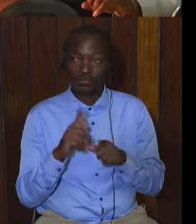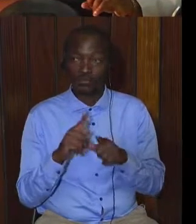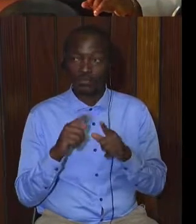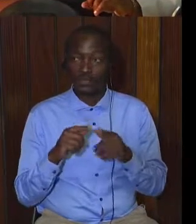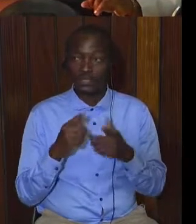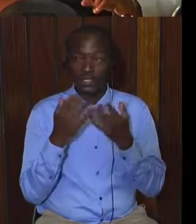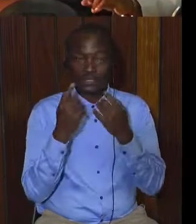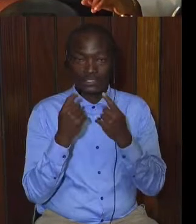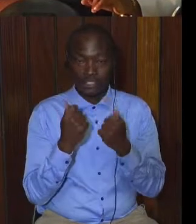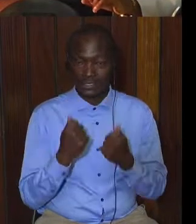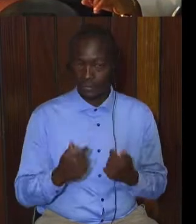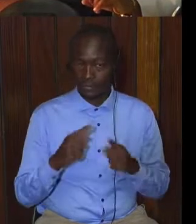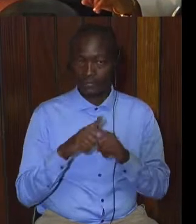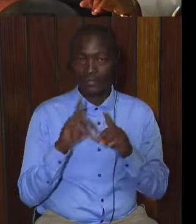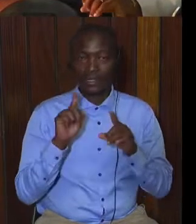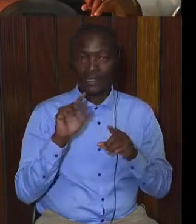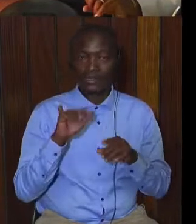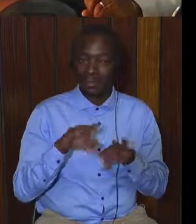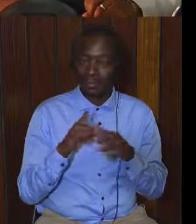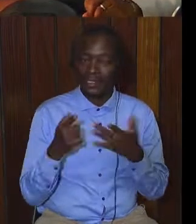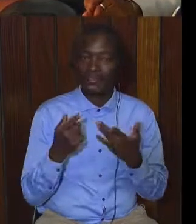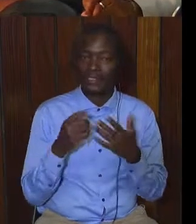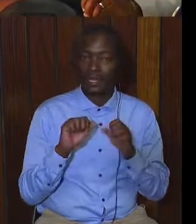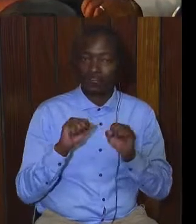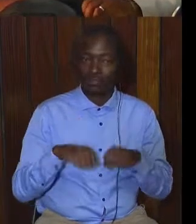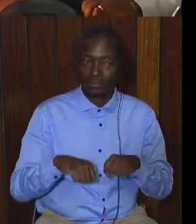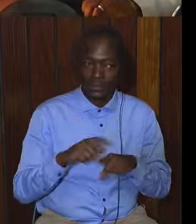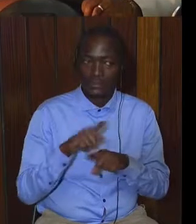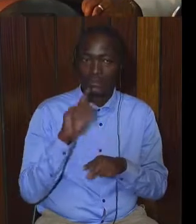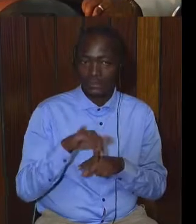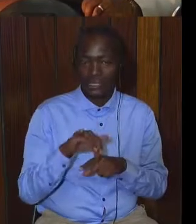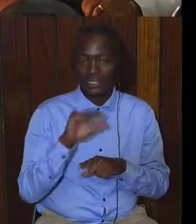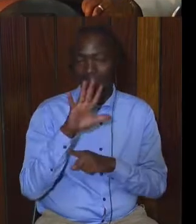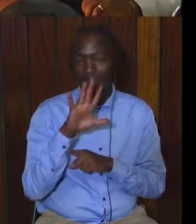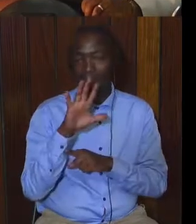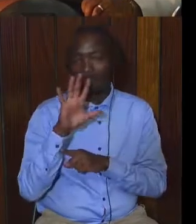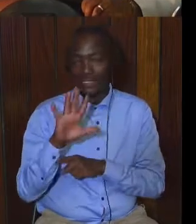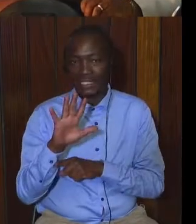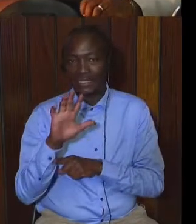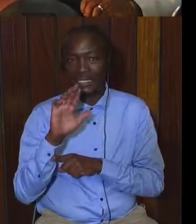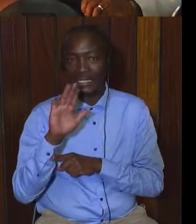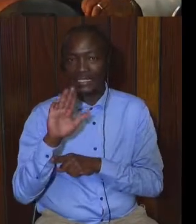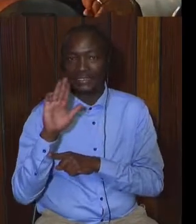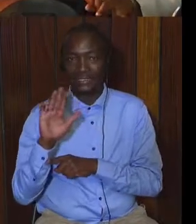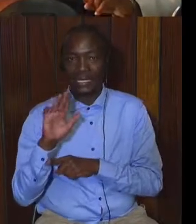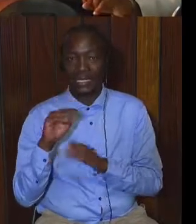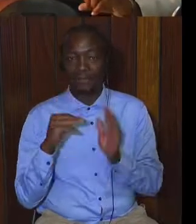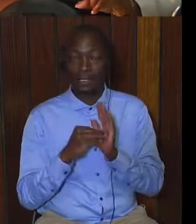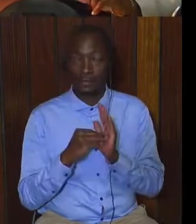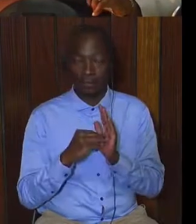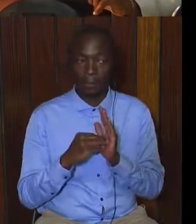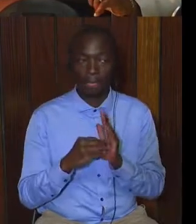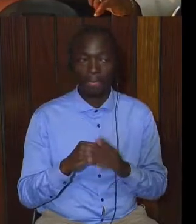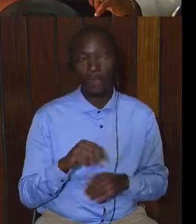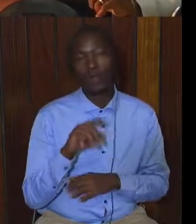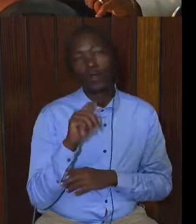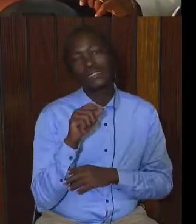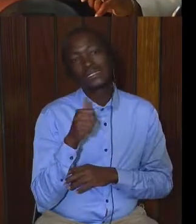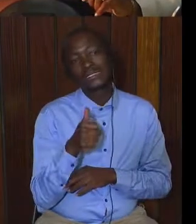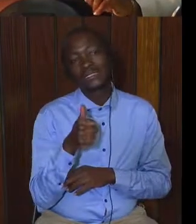agreement that we will have that downward adjustment of 599 million. The